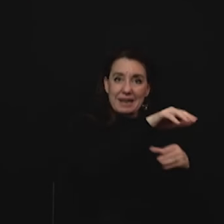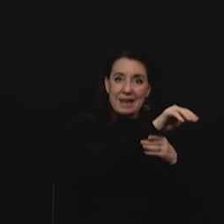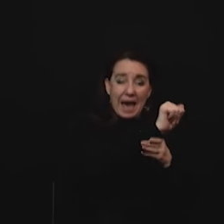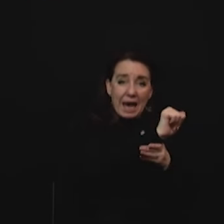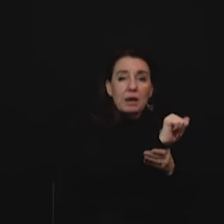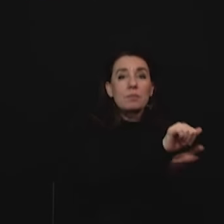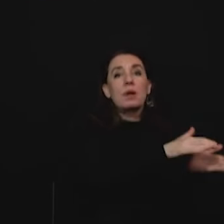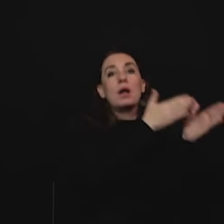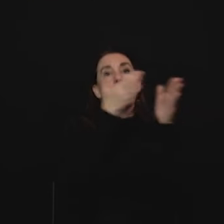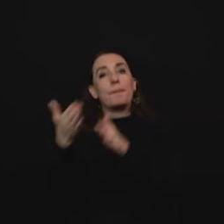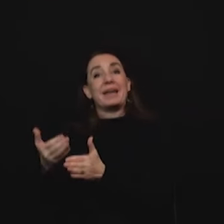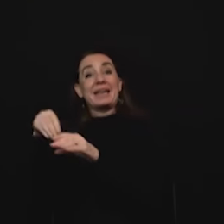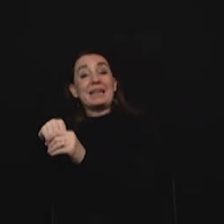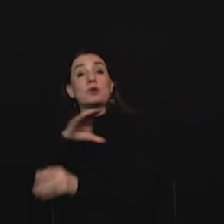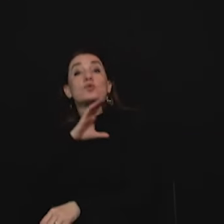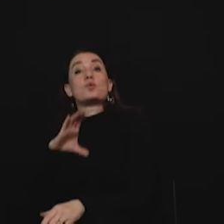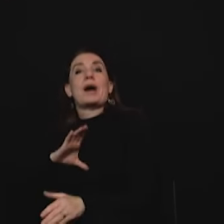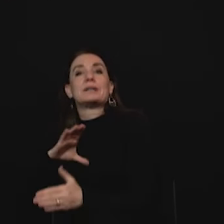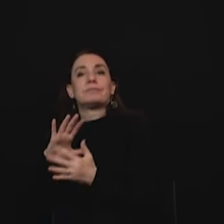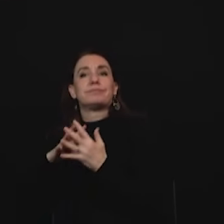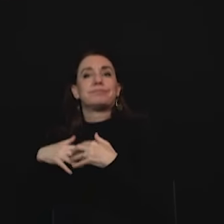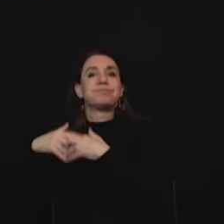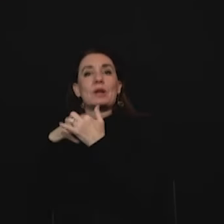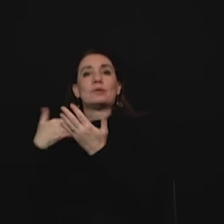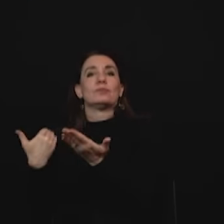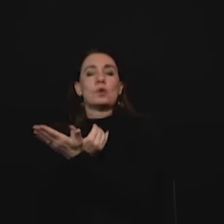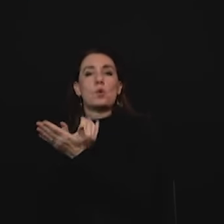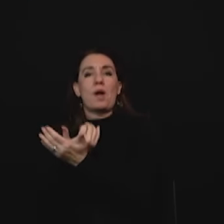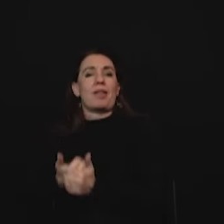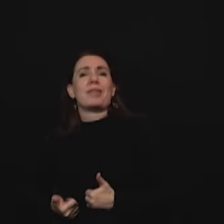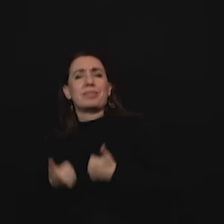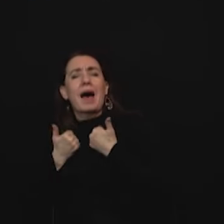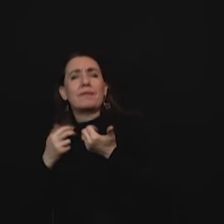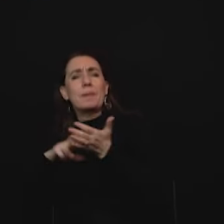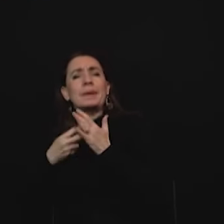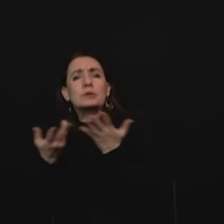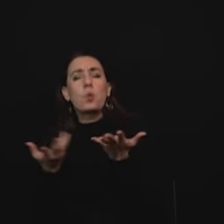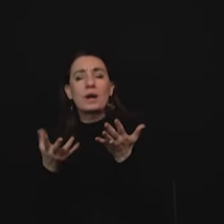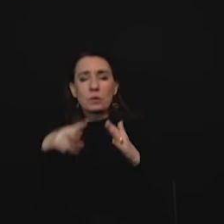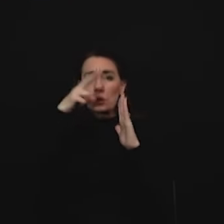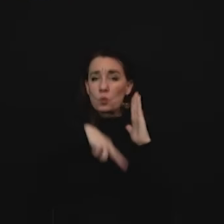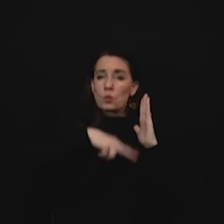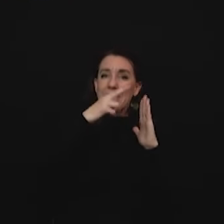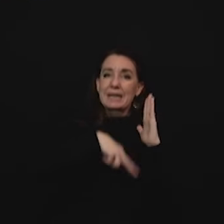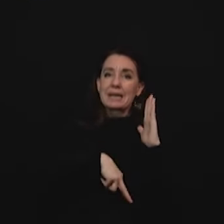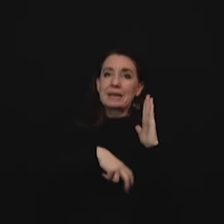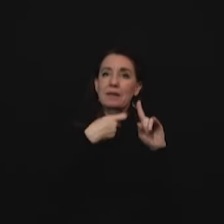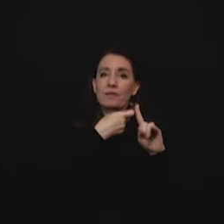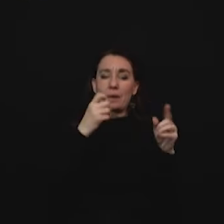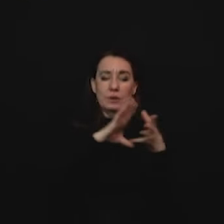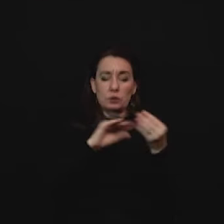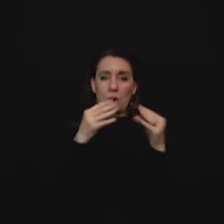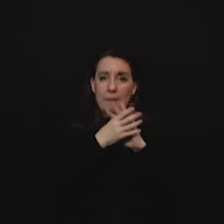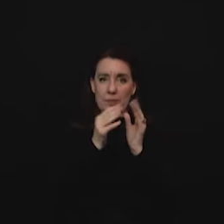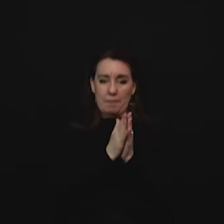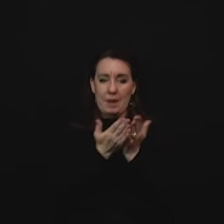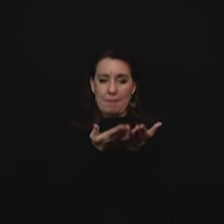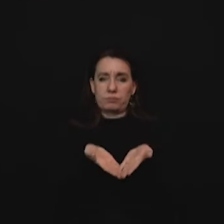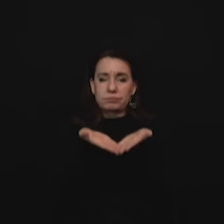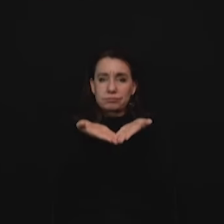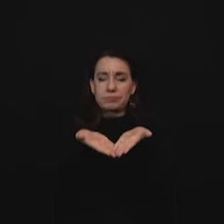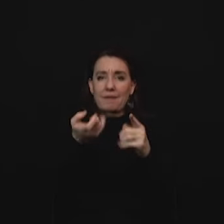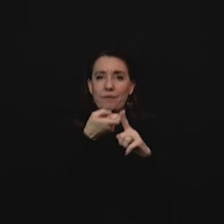to Christ will be made alive. Well, what in the world does that mean? That's the question. So what I want to read to you is from the Storybook Bible here, something